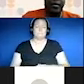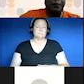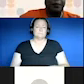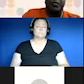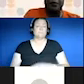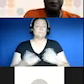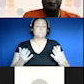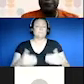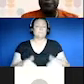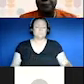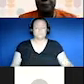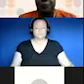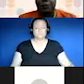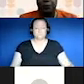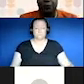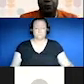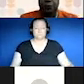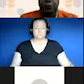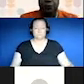Next slide, please.